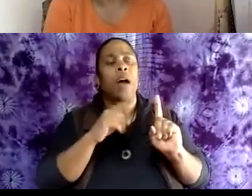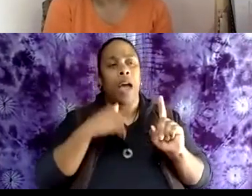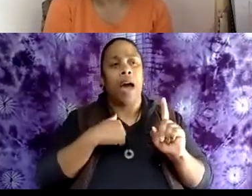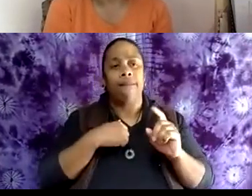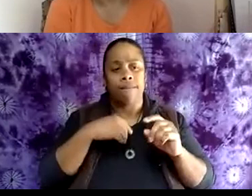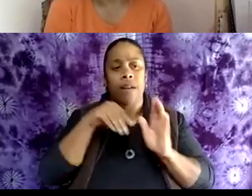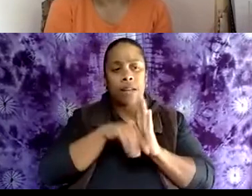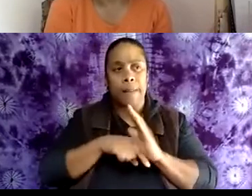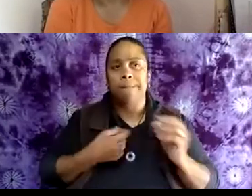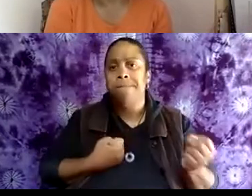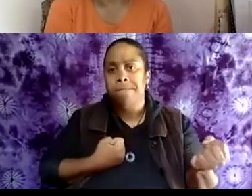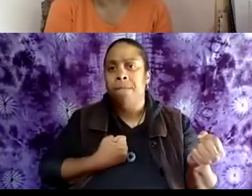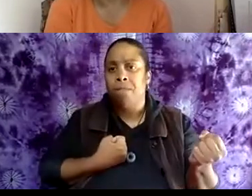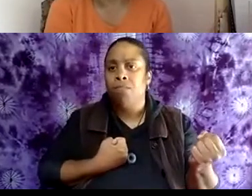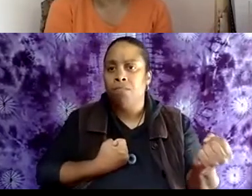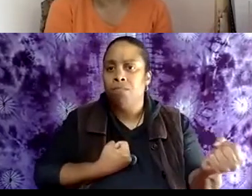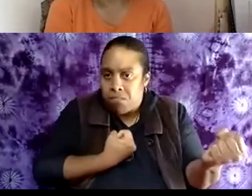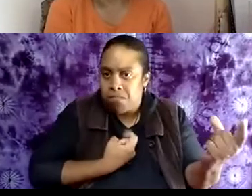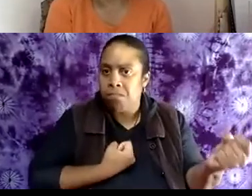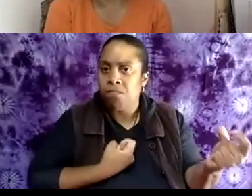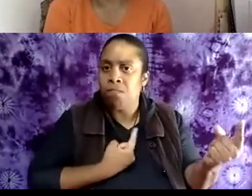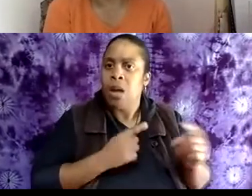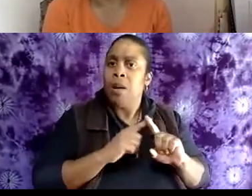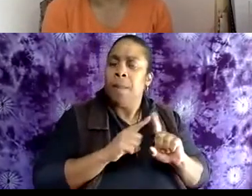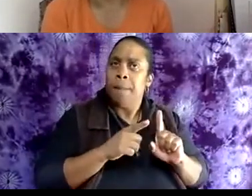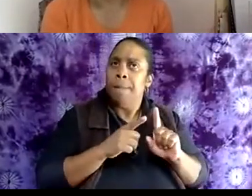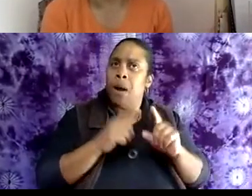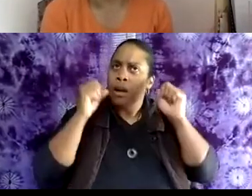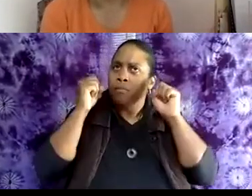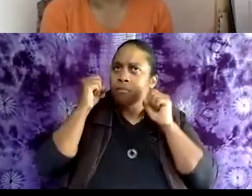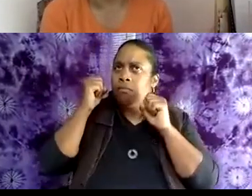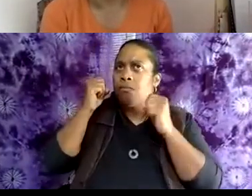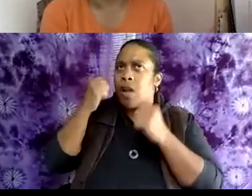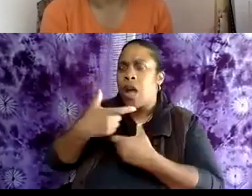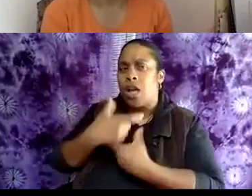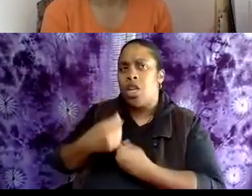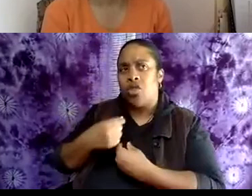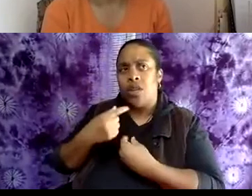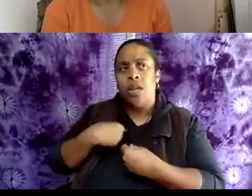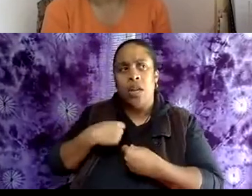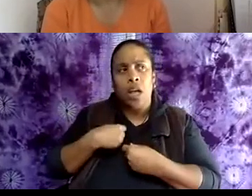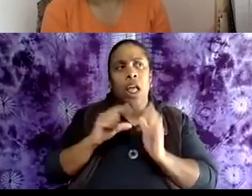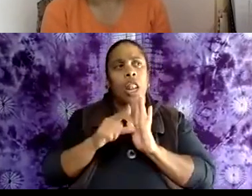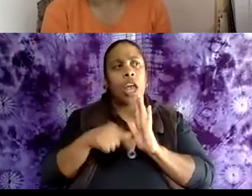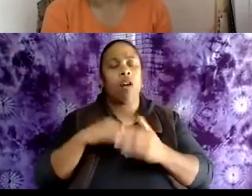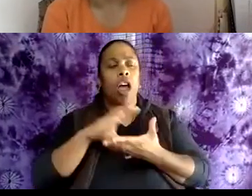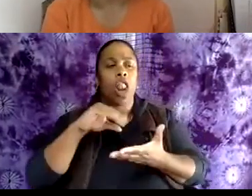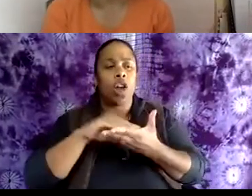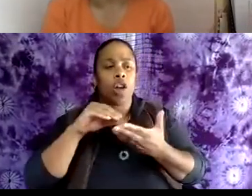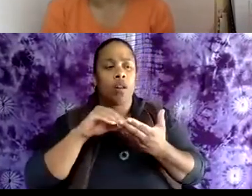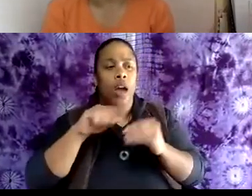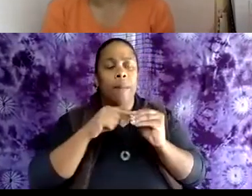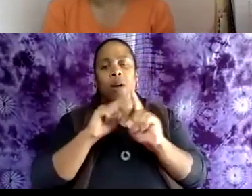interestingly enough, as I learned more about all kinds of different faith traditions